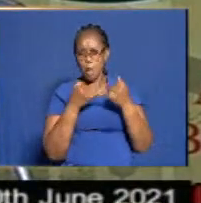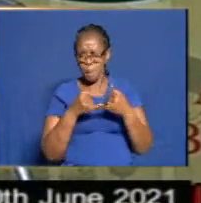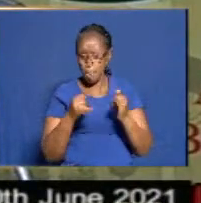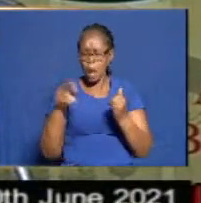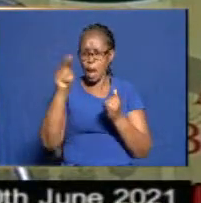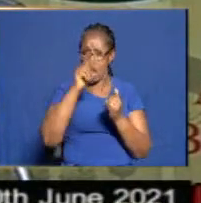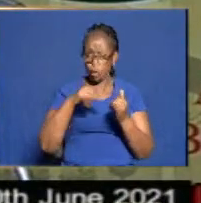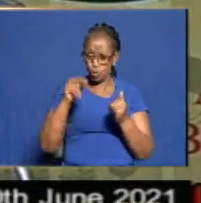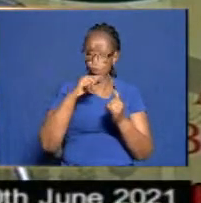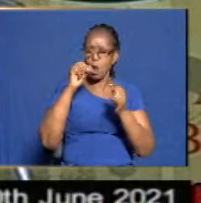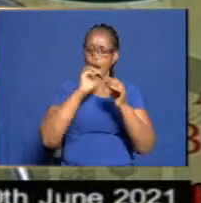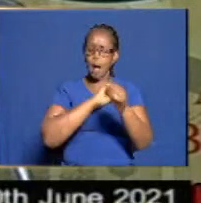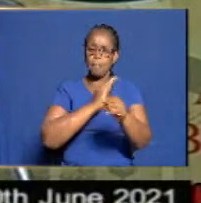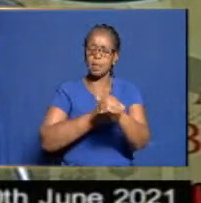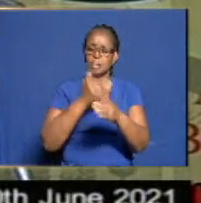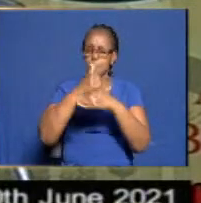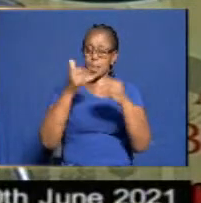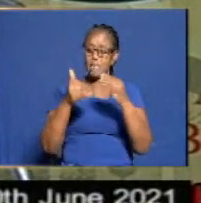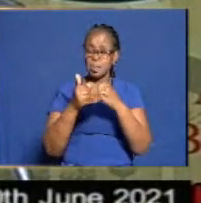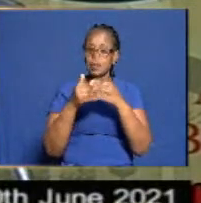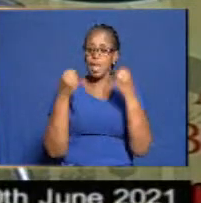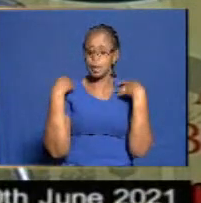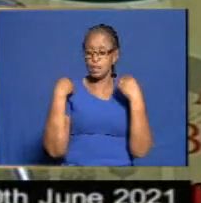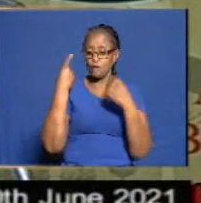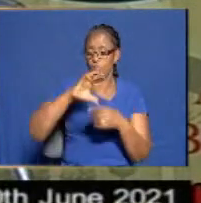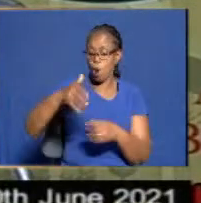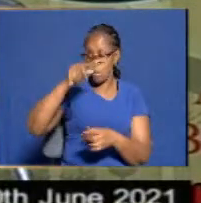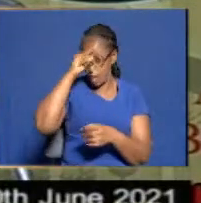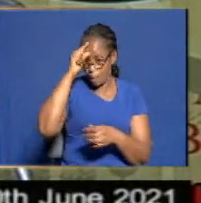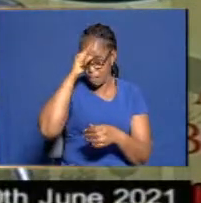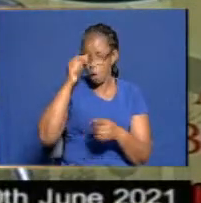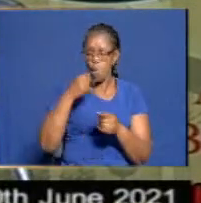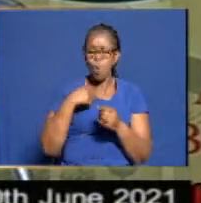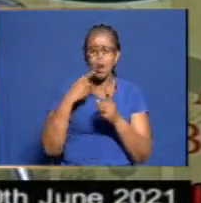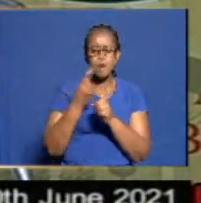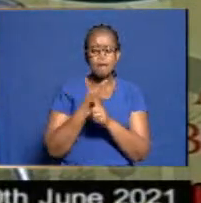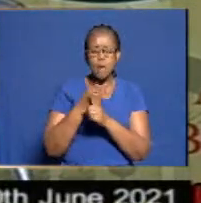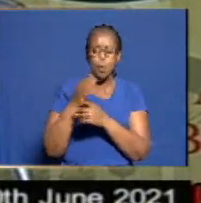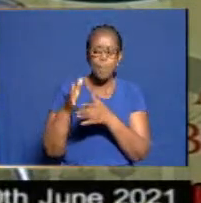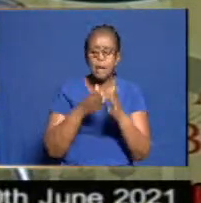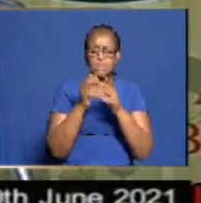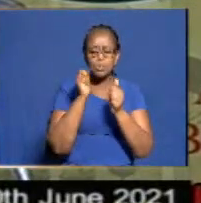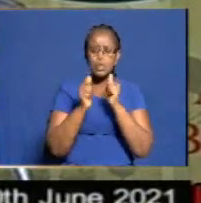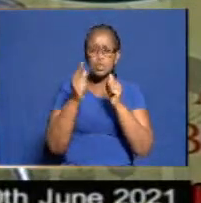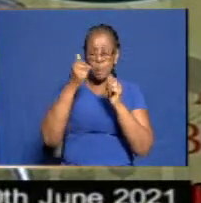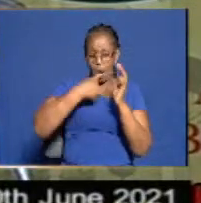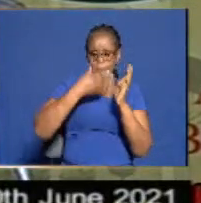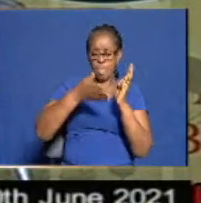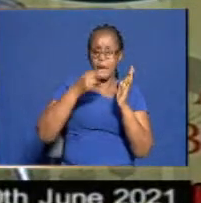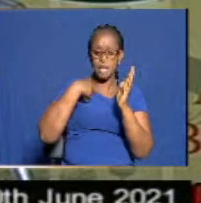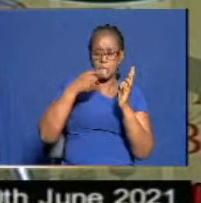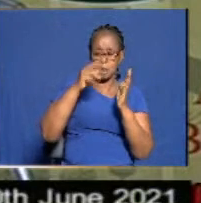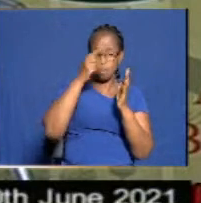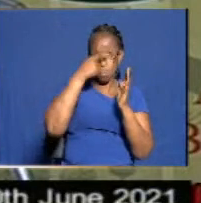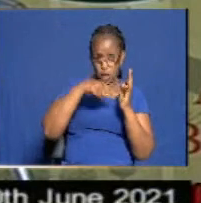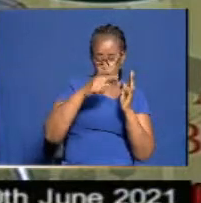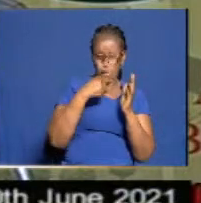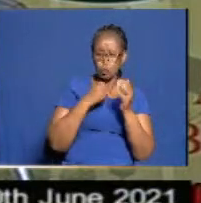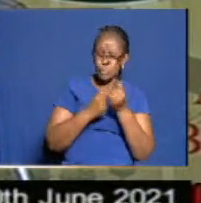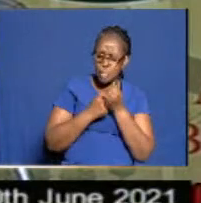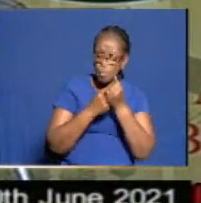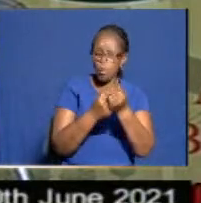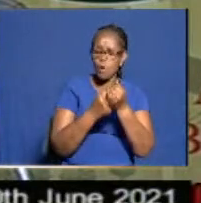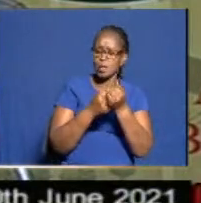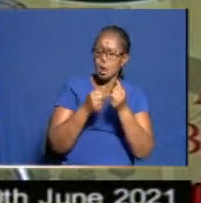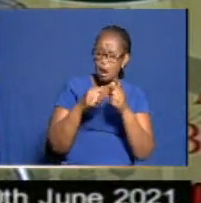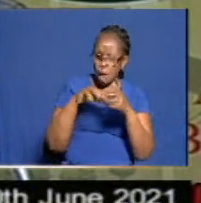building exercise for county governments on interventions contained in the national policy to support enhancement of county